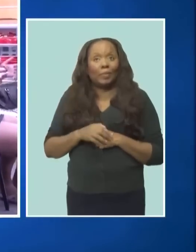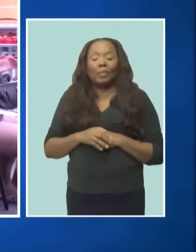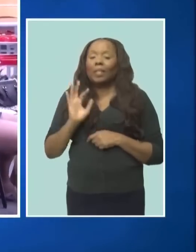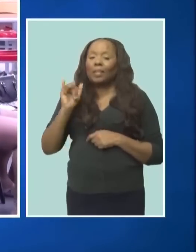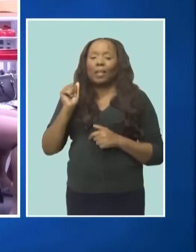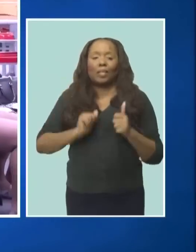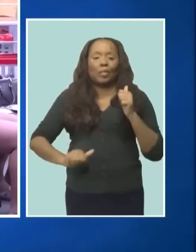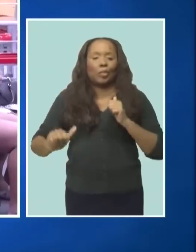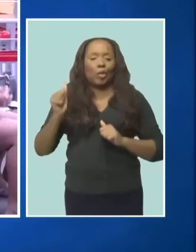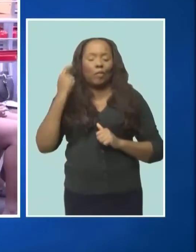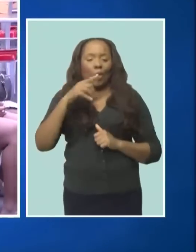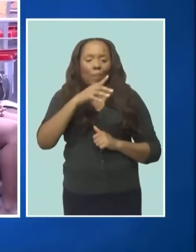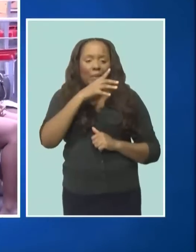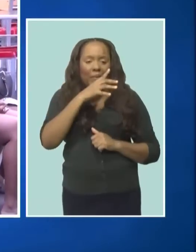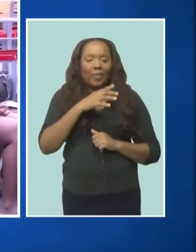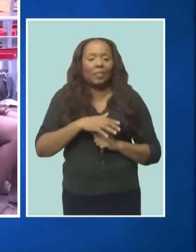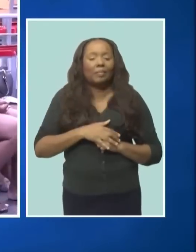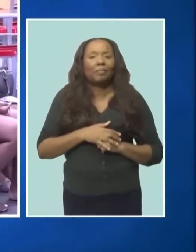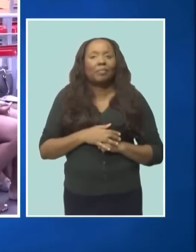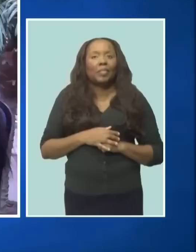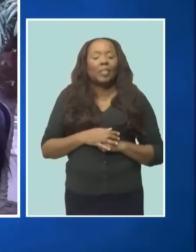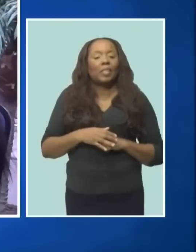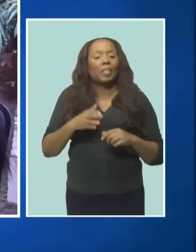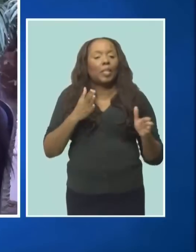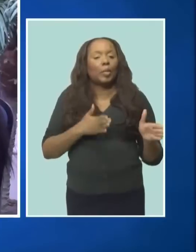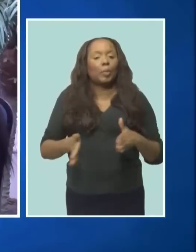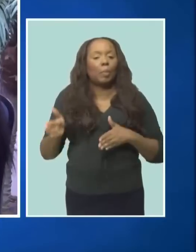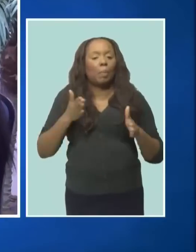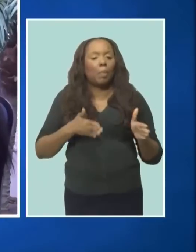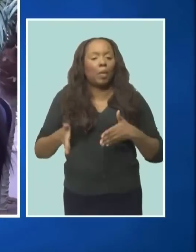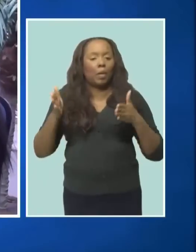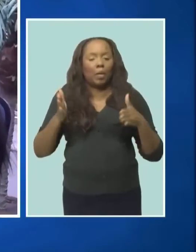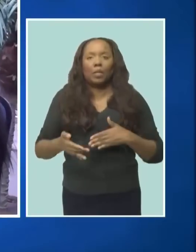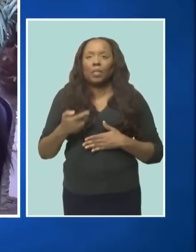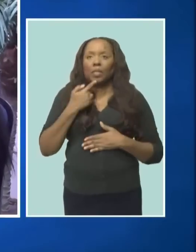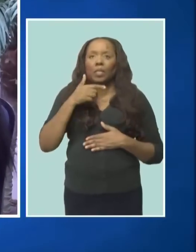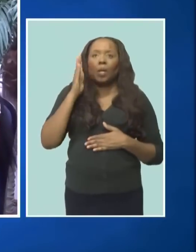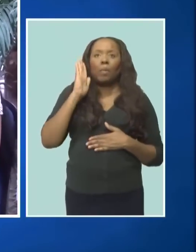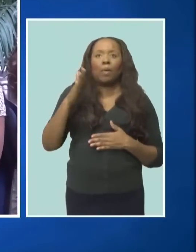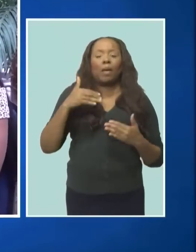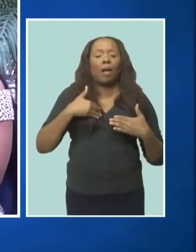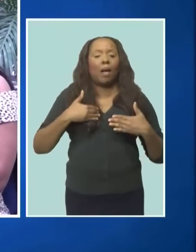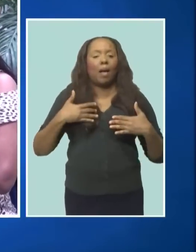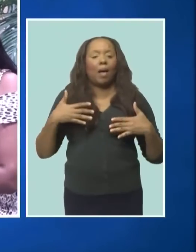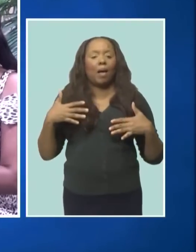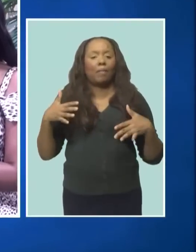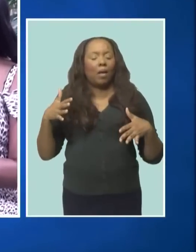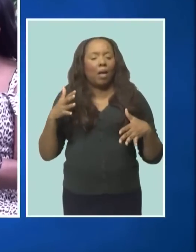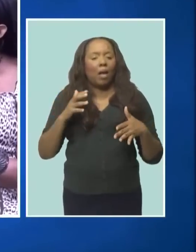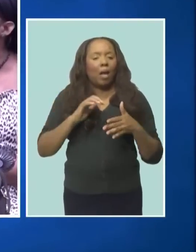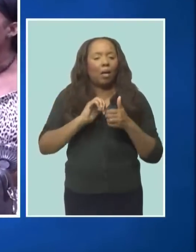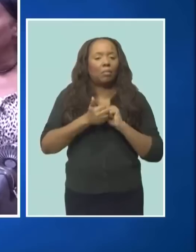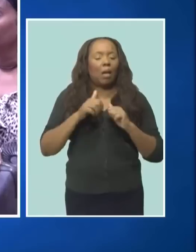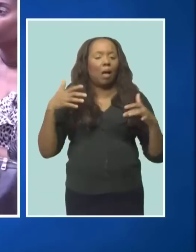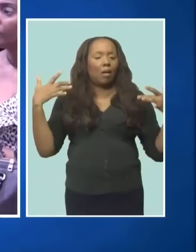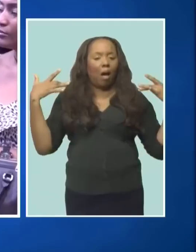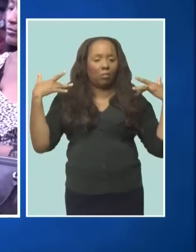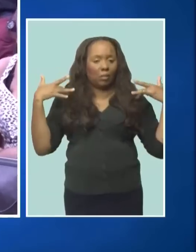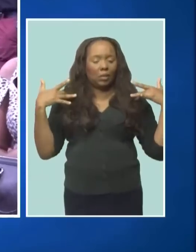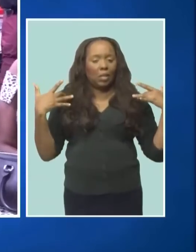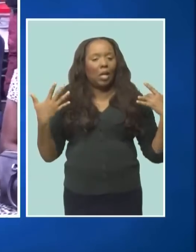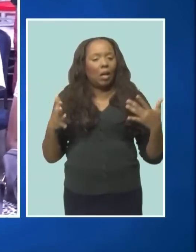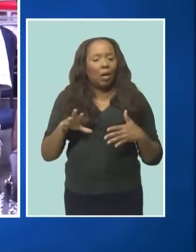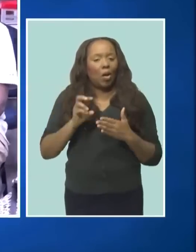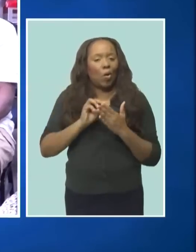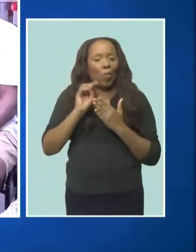mothers, Desmond Weeks, told a media conference this year a pageant will be added to the show, scheduled to be held at the Lloyd Erskine Sandiford Centre on